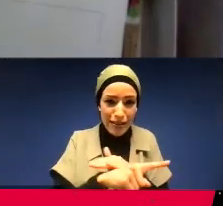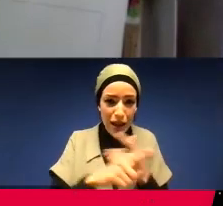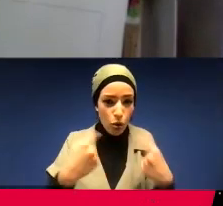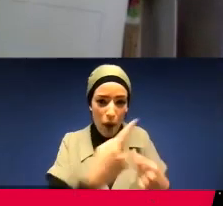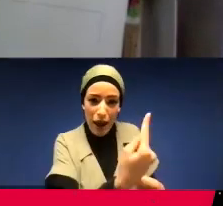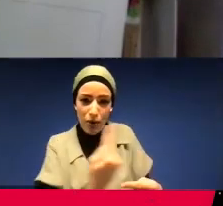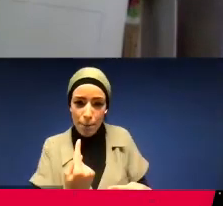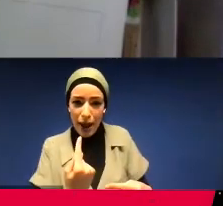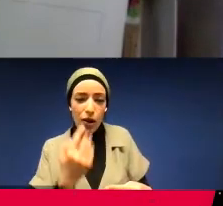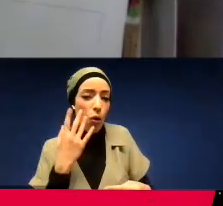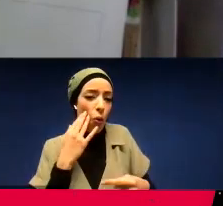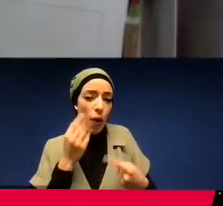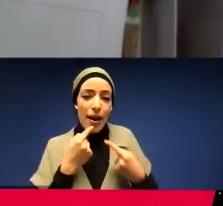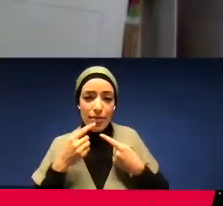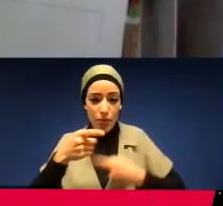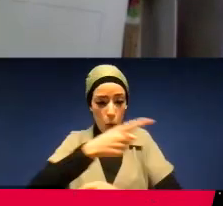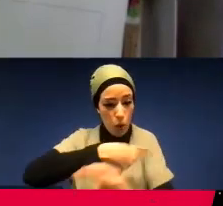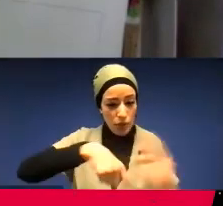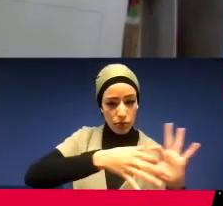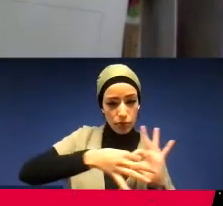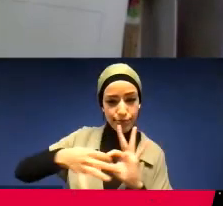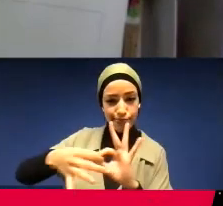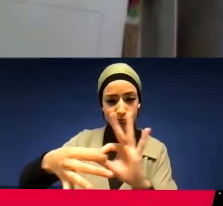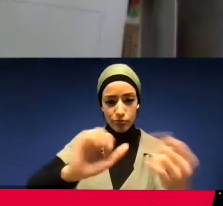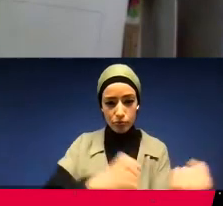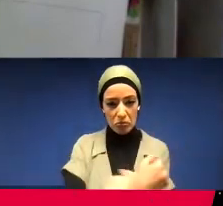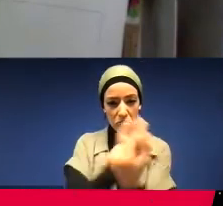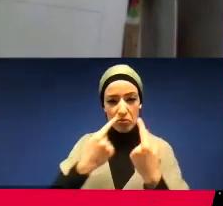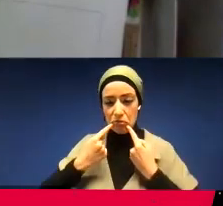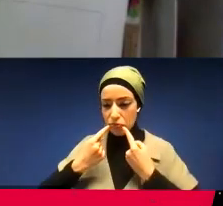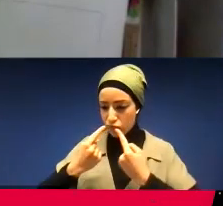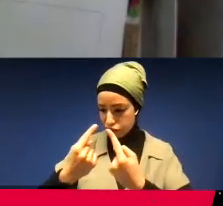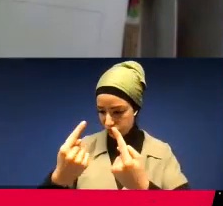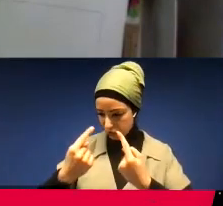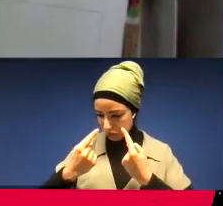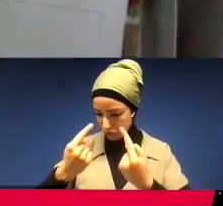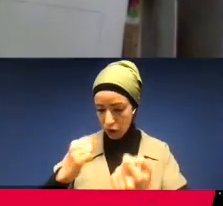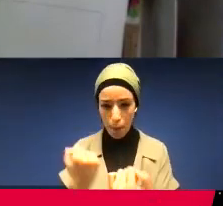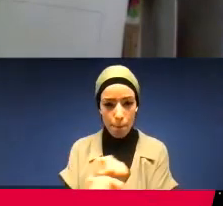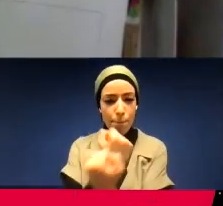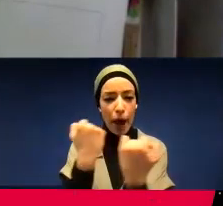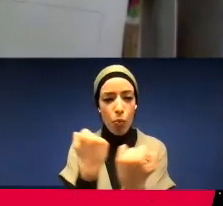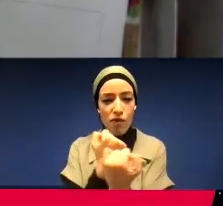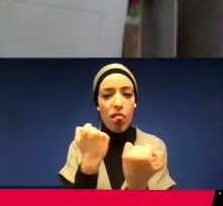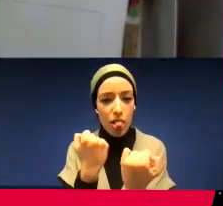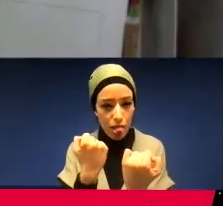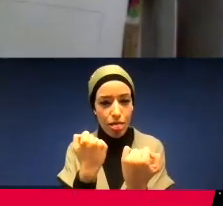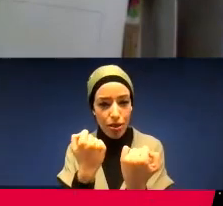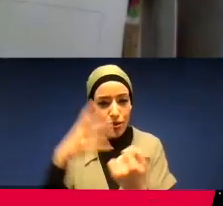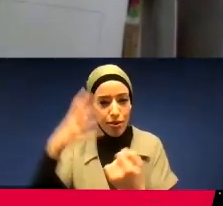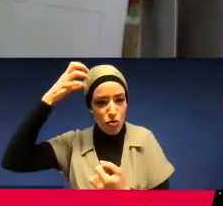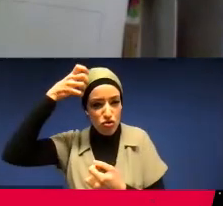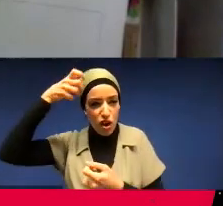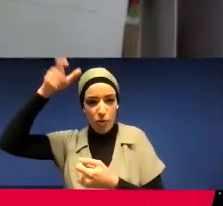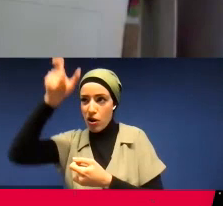causes, when they send this strong message, it's extremely powerful, and the dictators will feel it. And I think if it wasn't this,